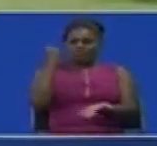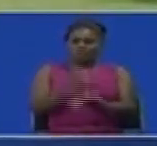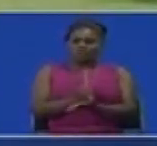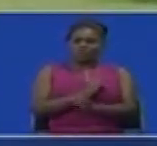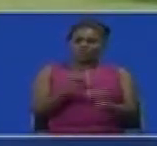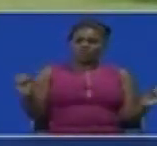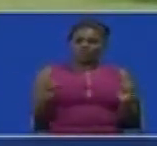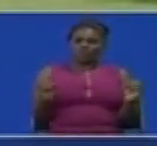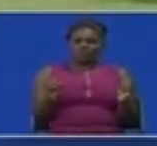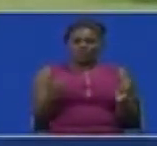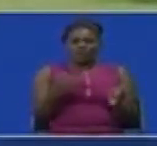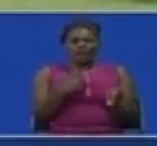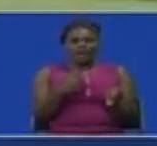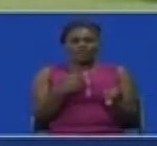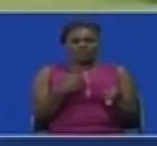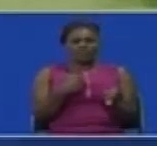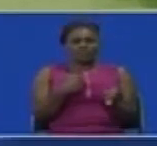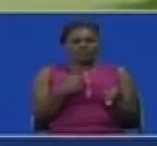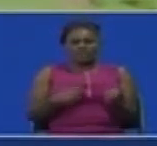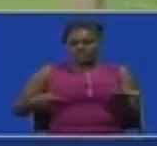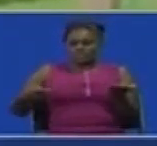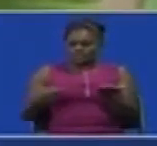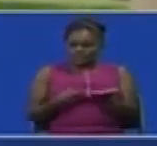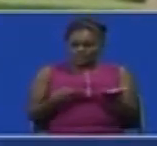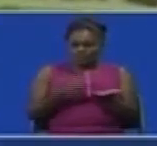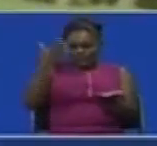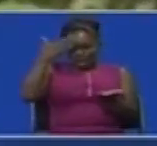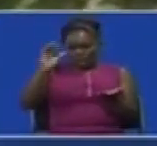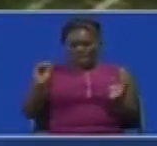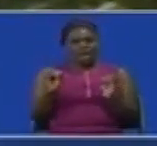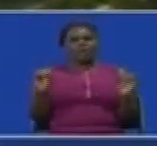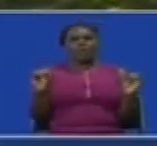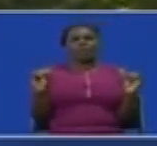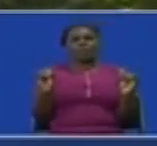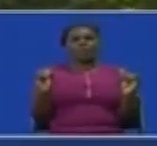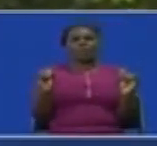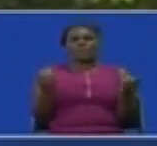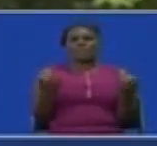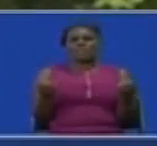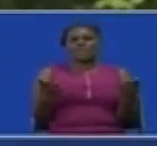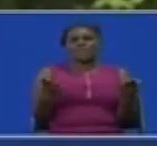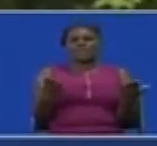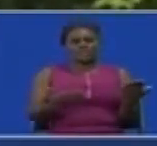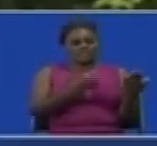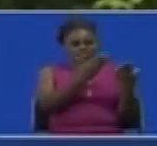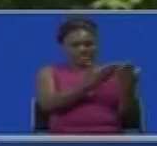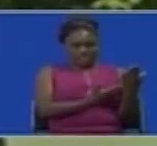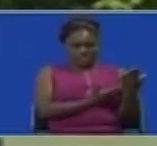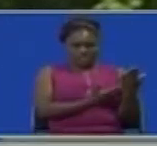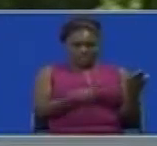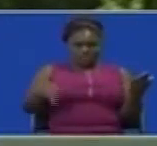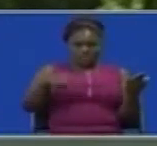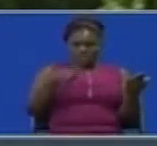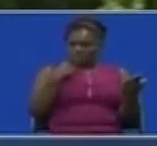be having technical know-how or many things. All what we are